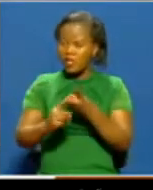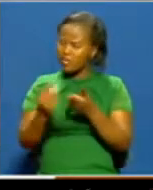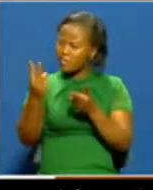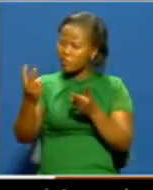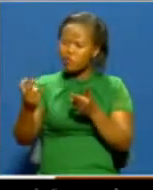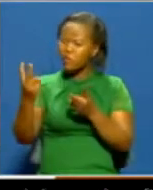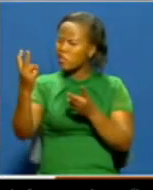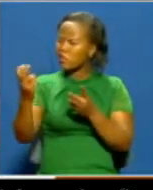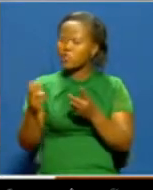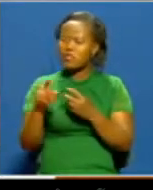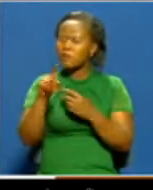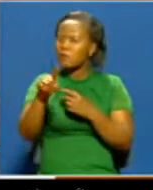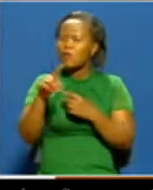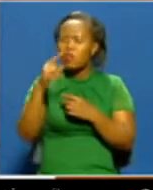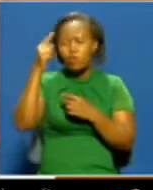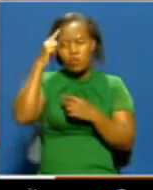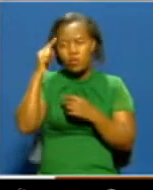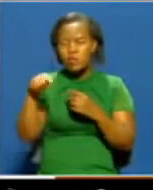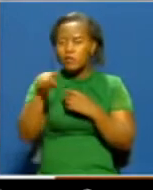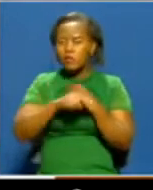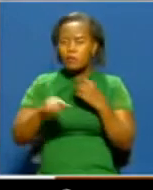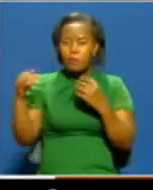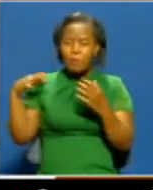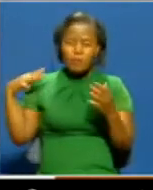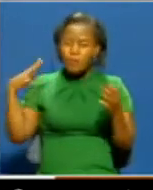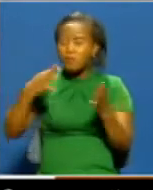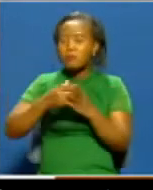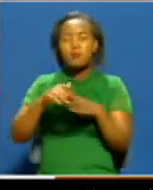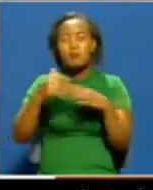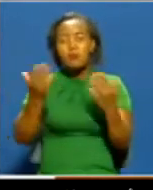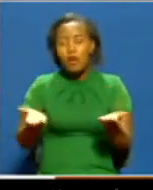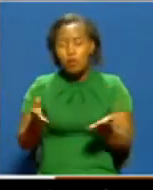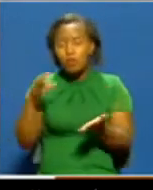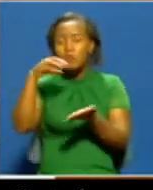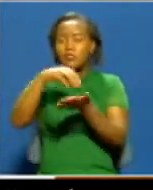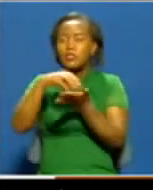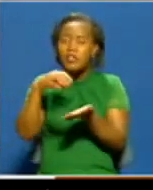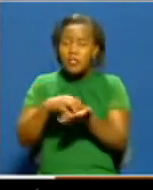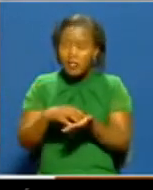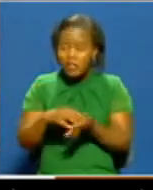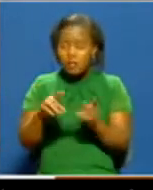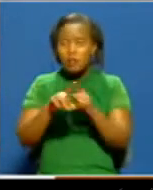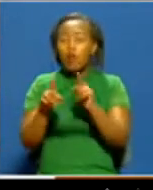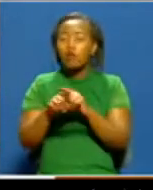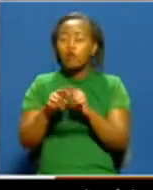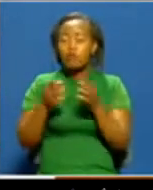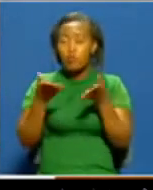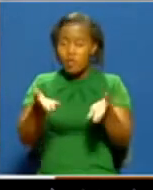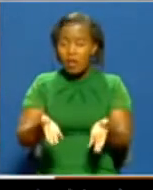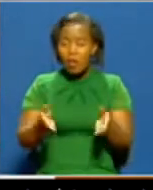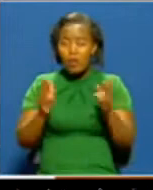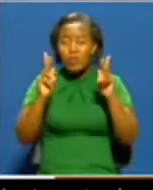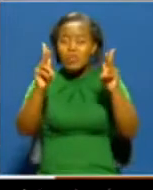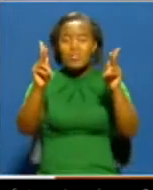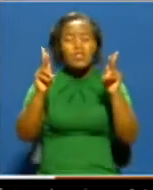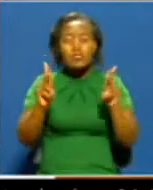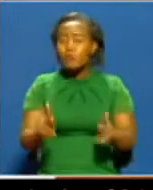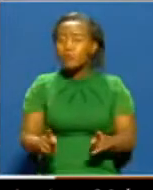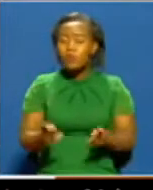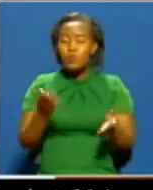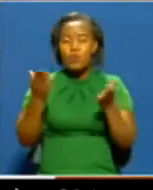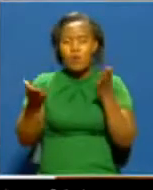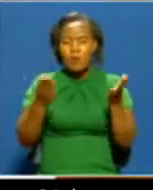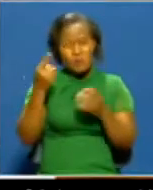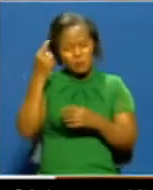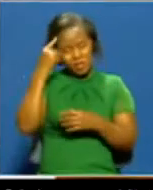you say we are in terms of the status? There's also the situation in Kisumu currently. Would we say that we are at least